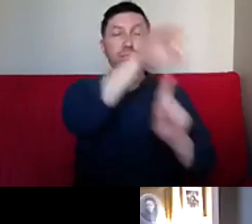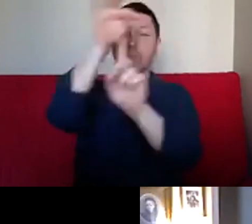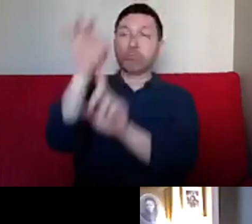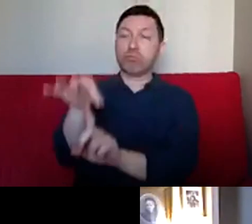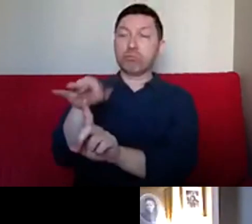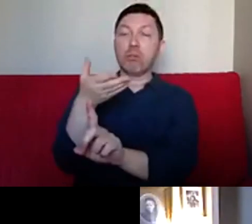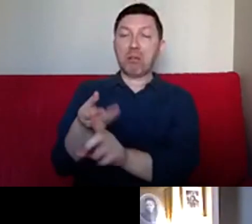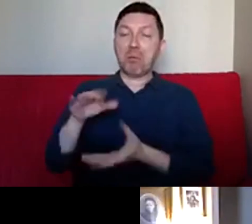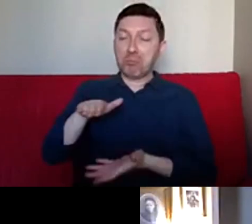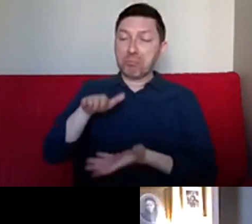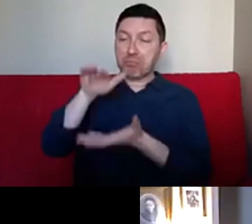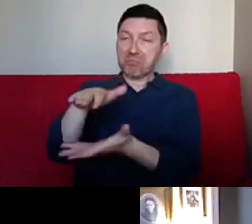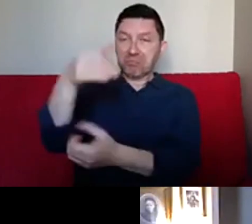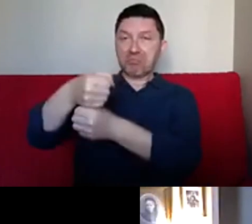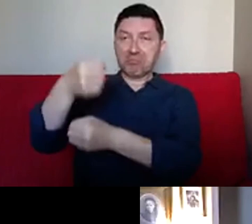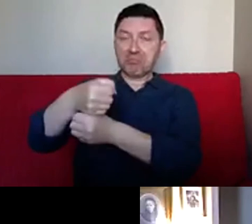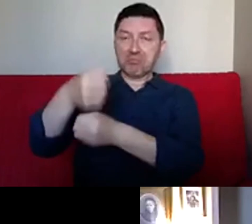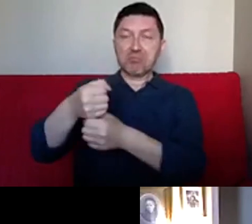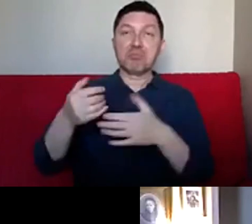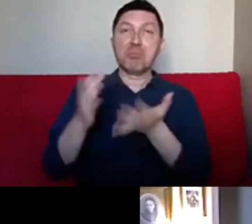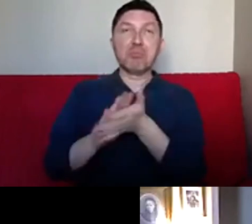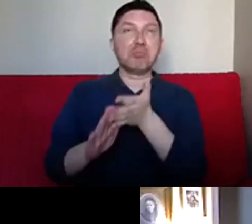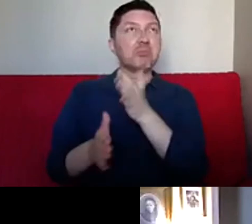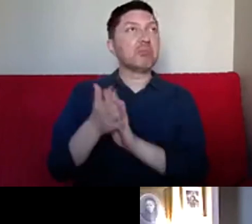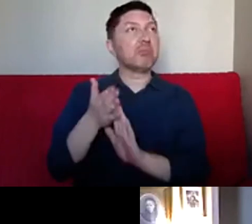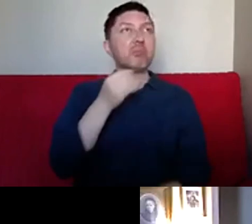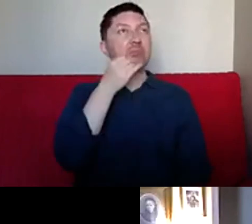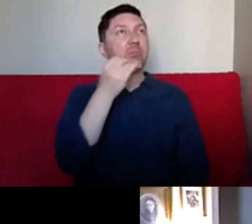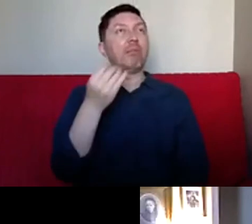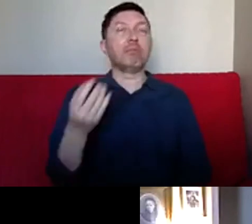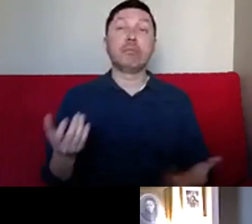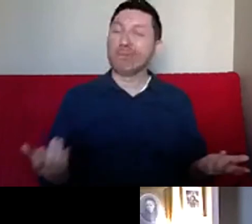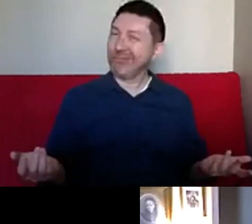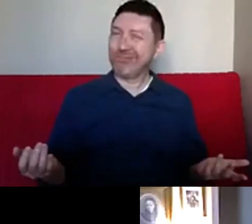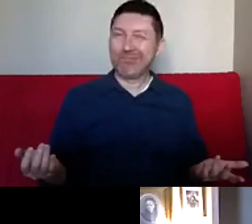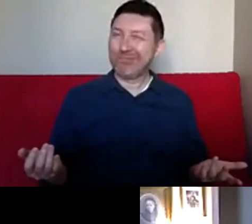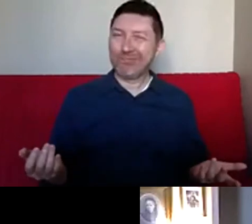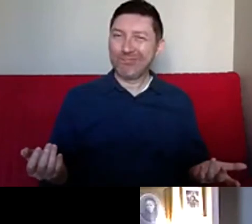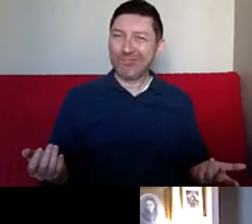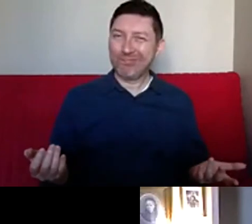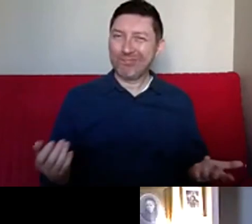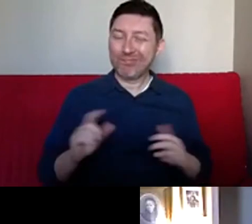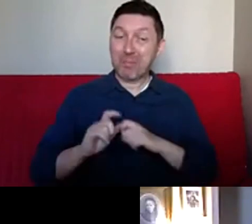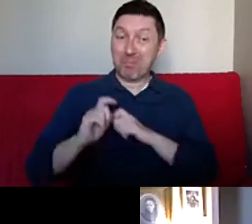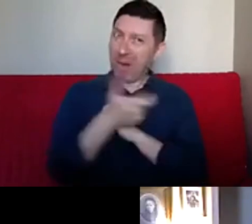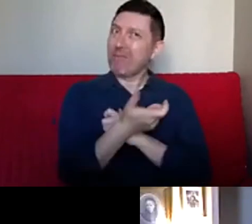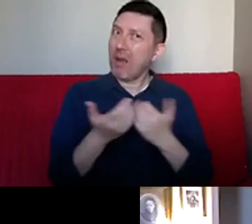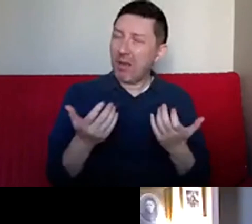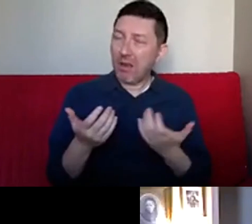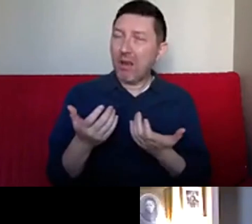the legislation and you are happy. But whatever it happens behind or before or anyhow around the